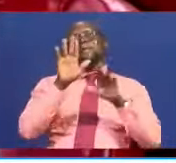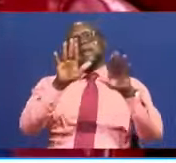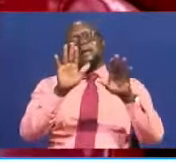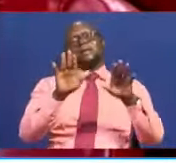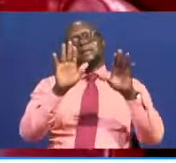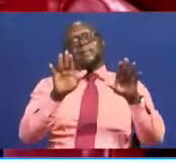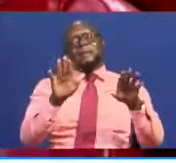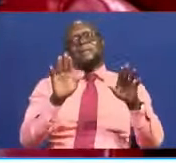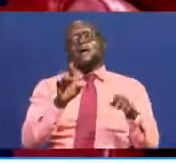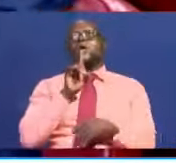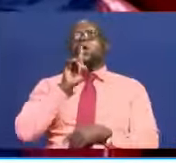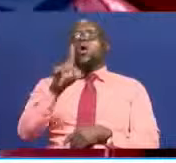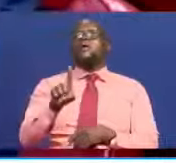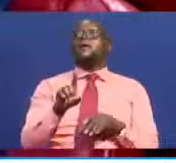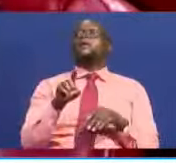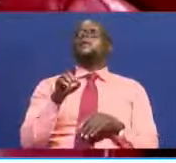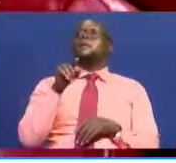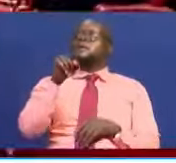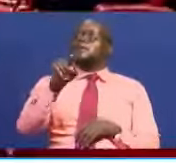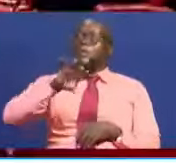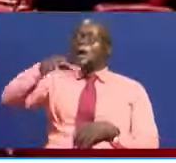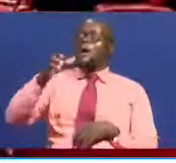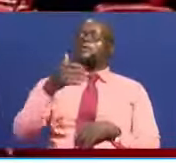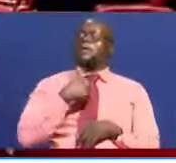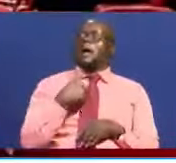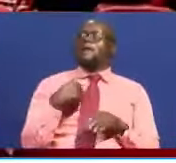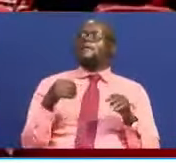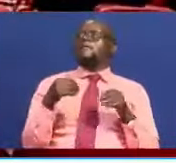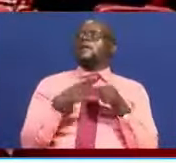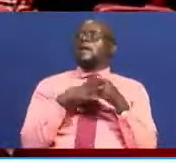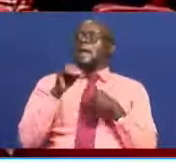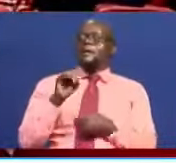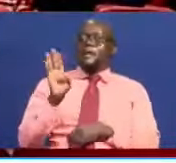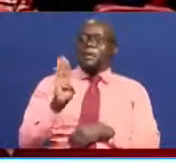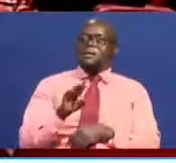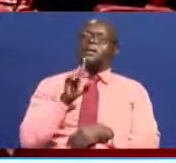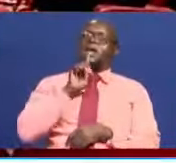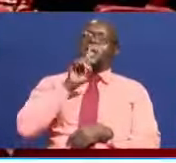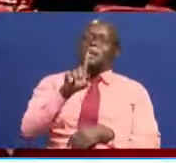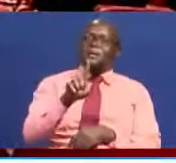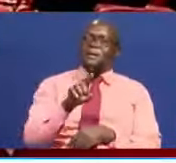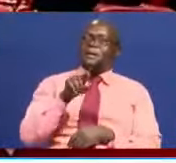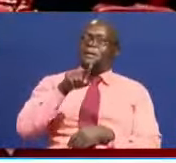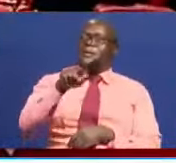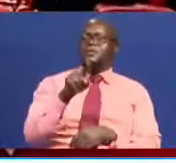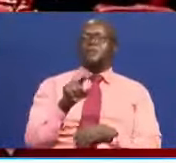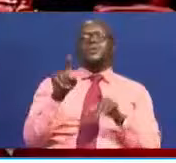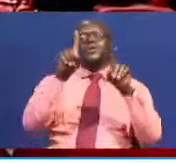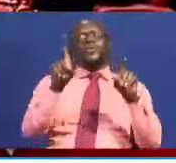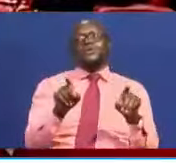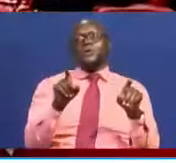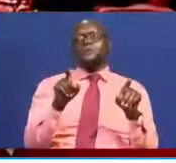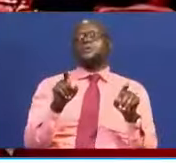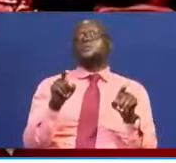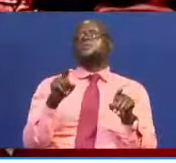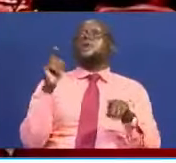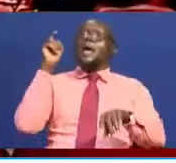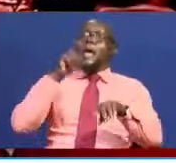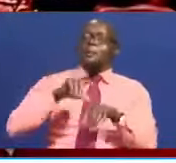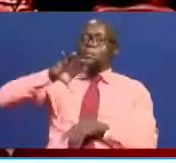Nyamasa. Order. Kwanza county yako yuko na 90 billion. Senator's order. Kwanza niulize swali. Ni senator wa